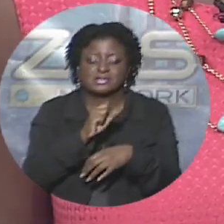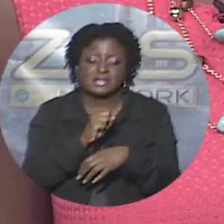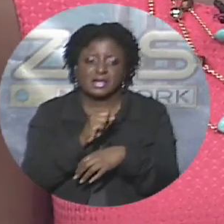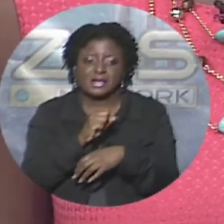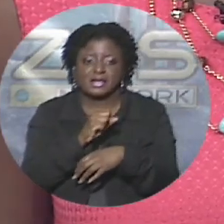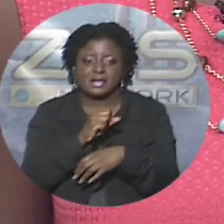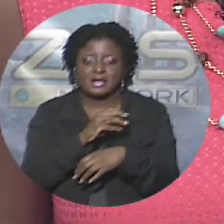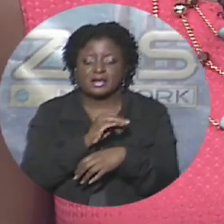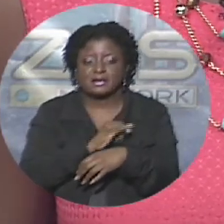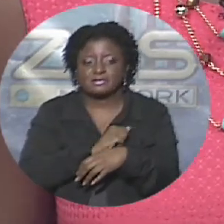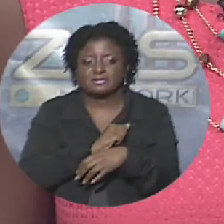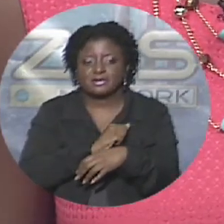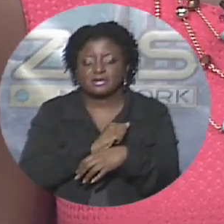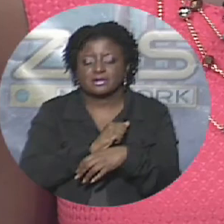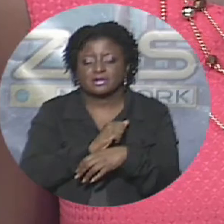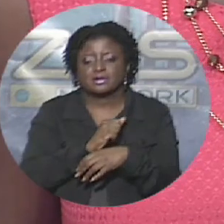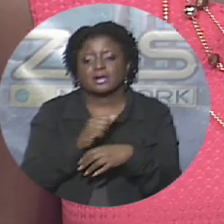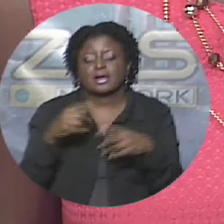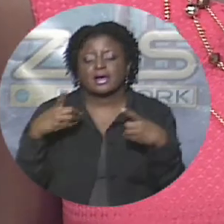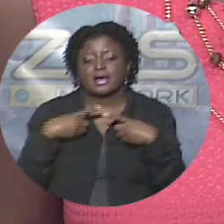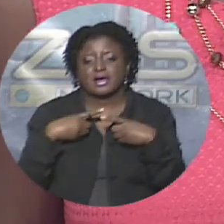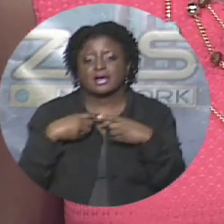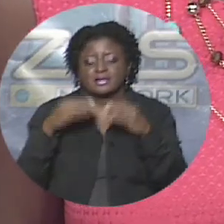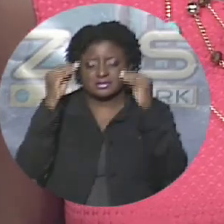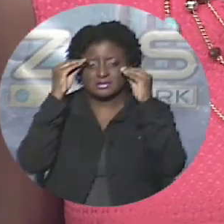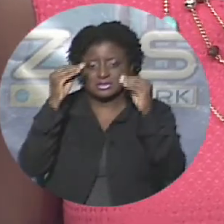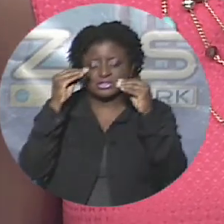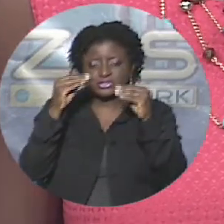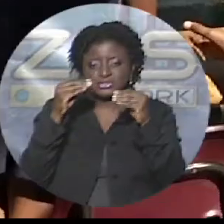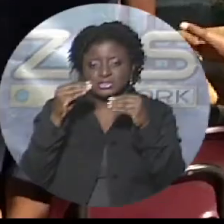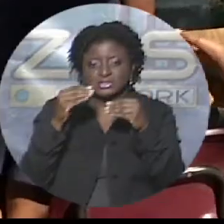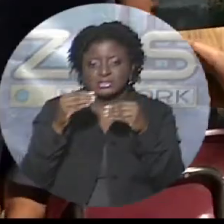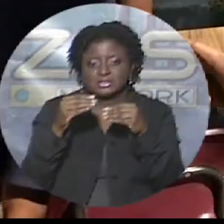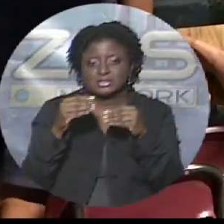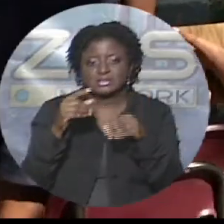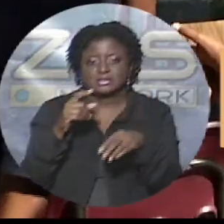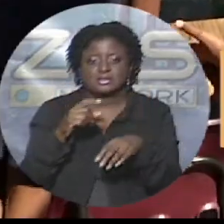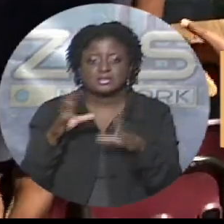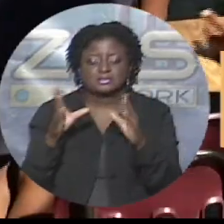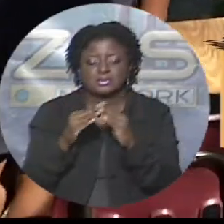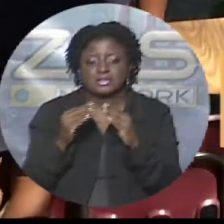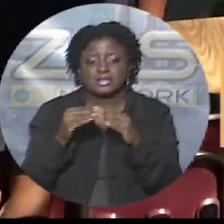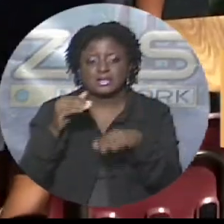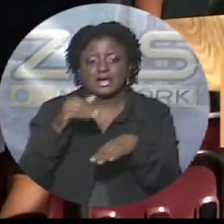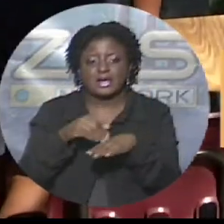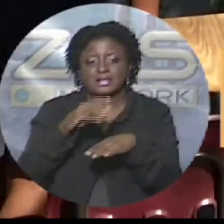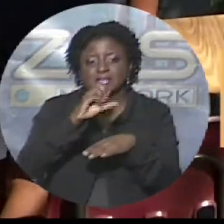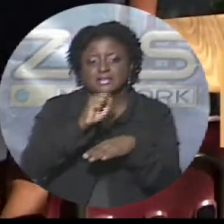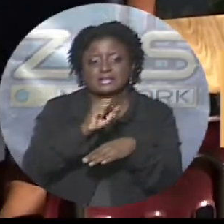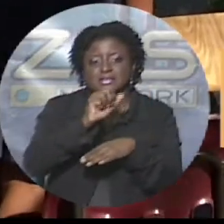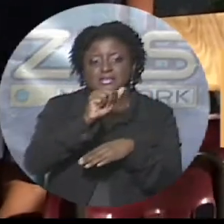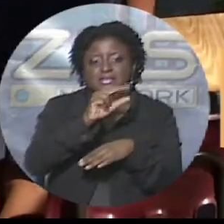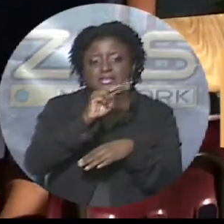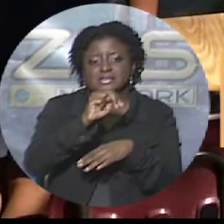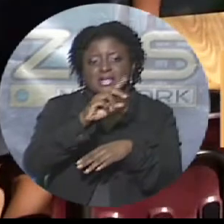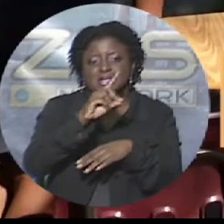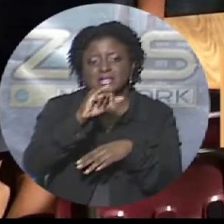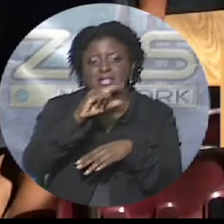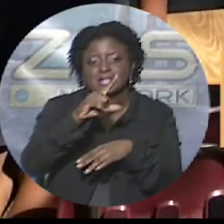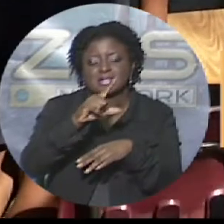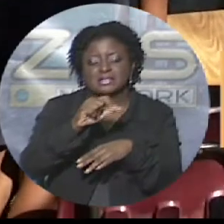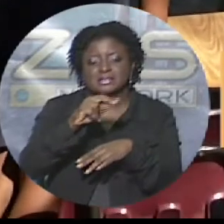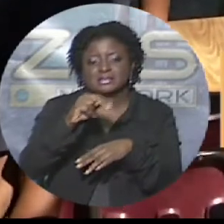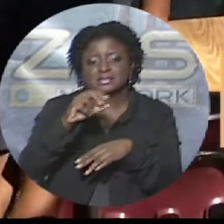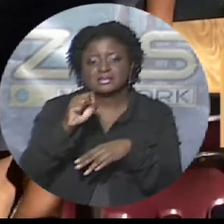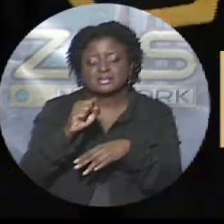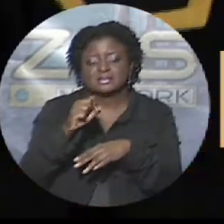Sandilands Primary School. Jiminita Swing reports. Under the shade of a tree was where we met several young men in mentoring